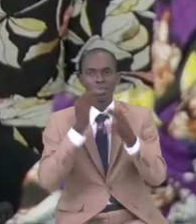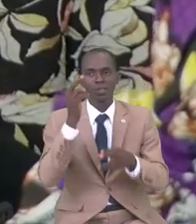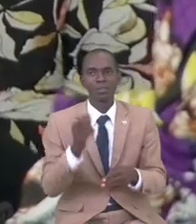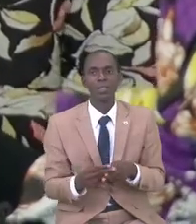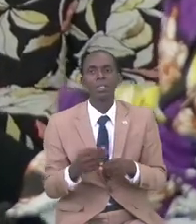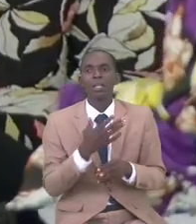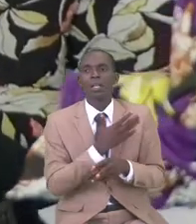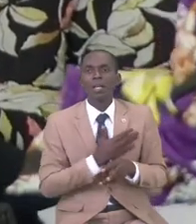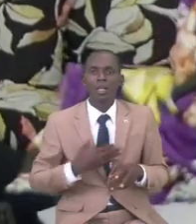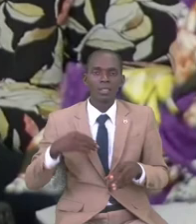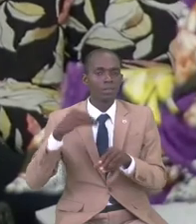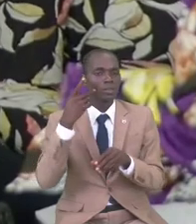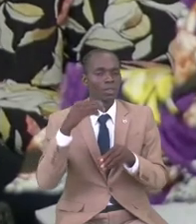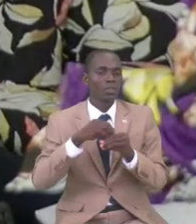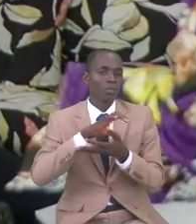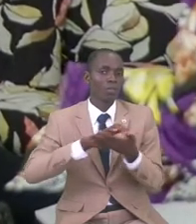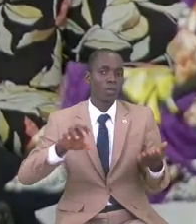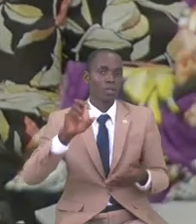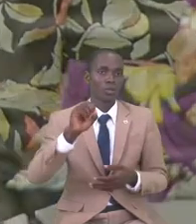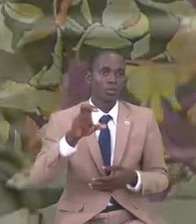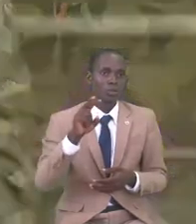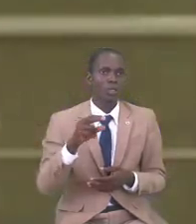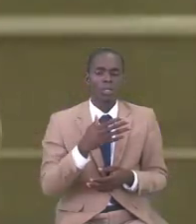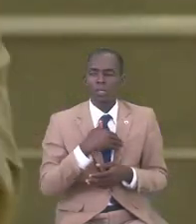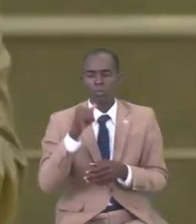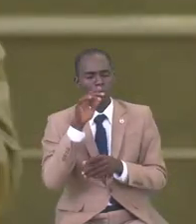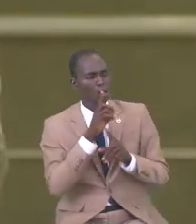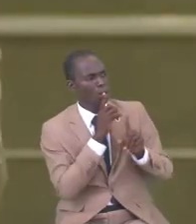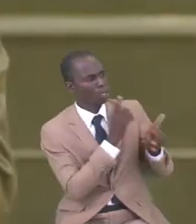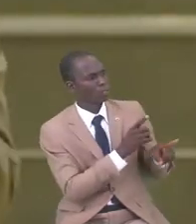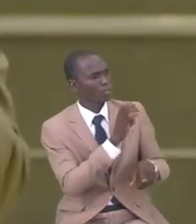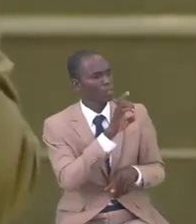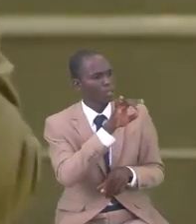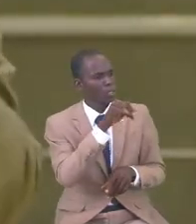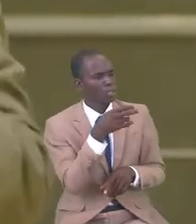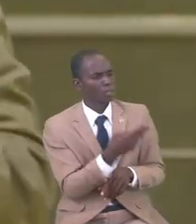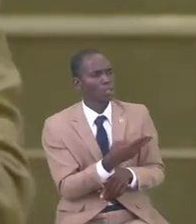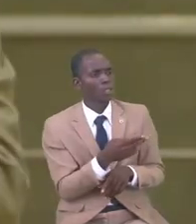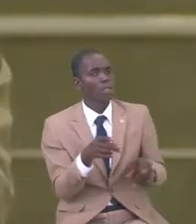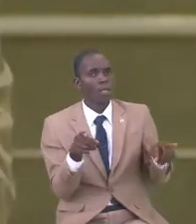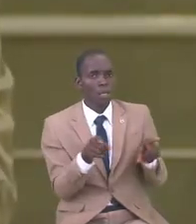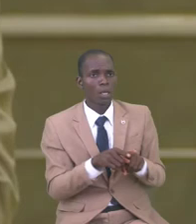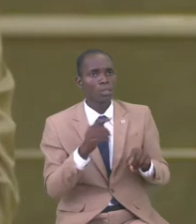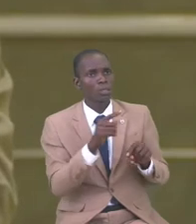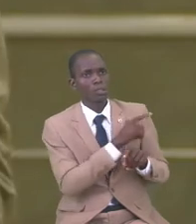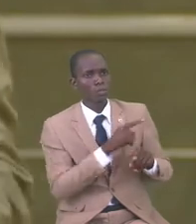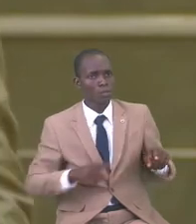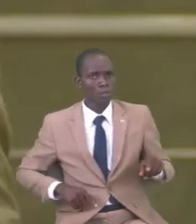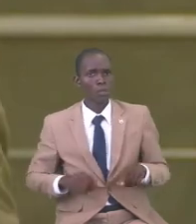then verse 12, it says, and she said, as the Lord thy God